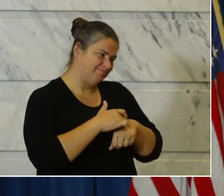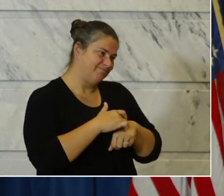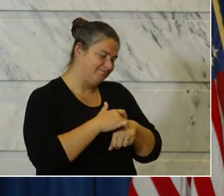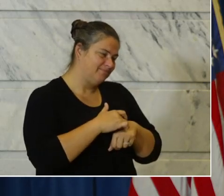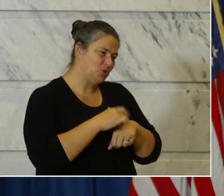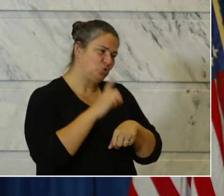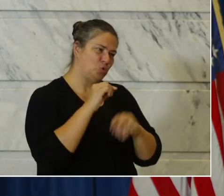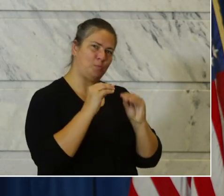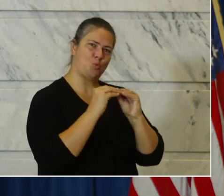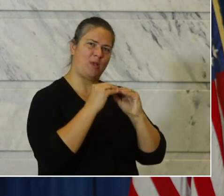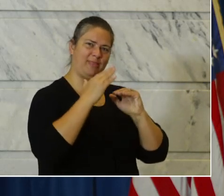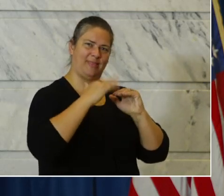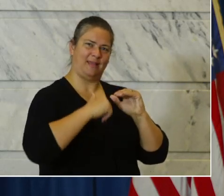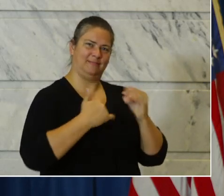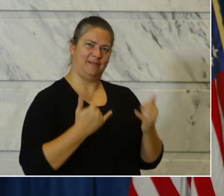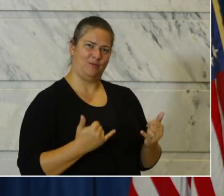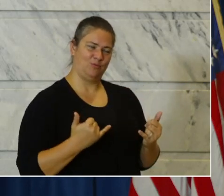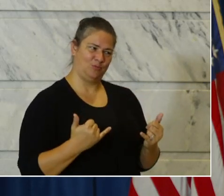It's